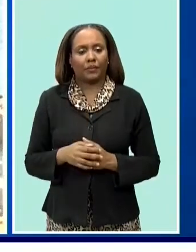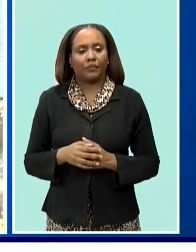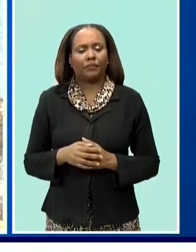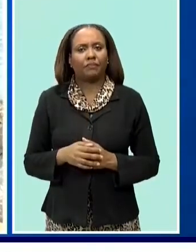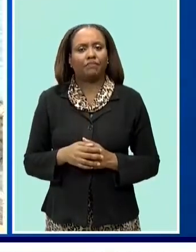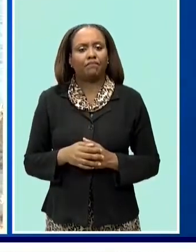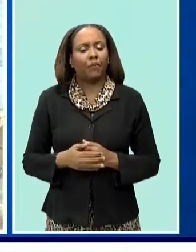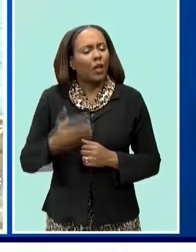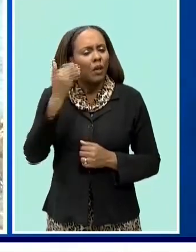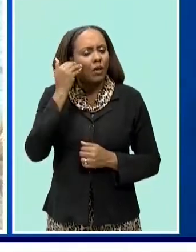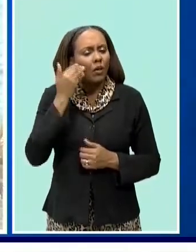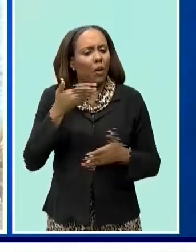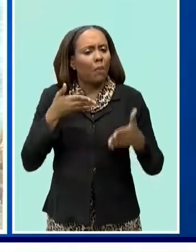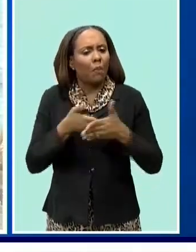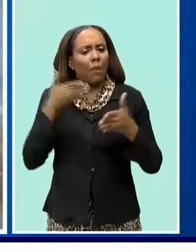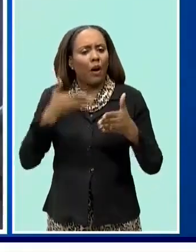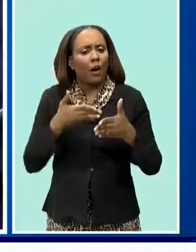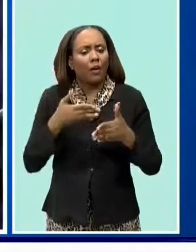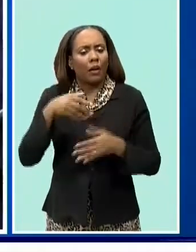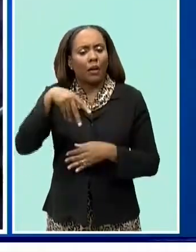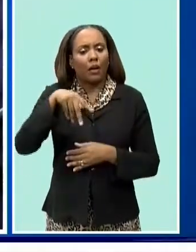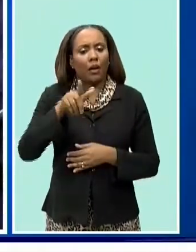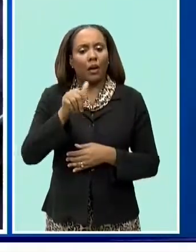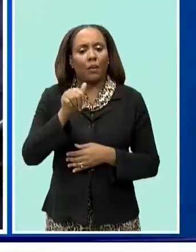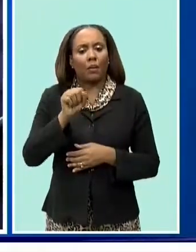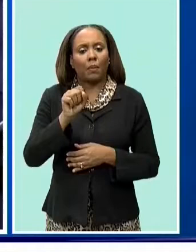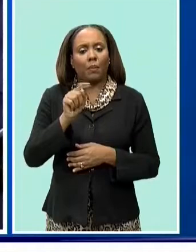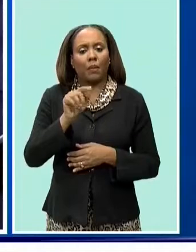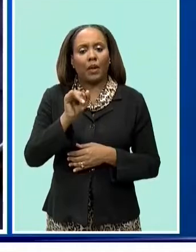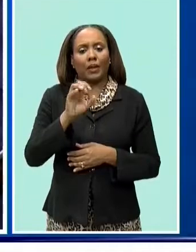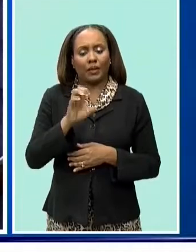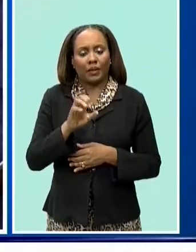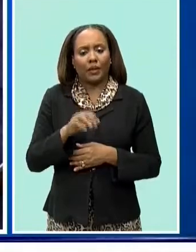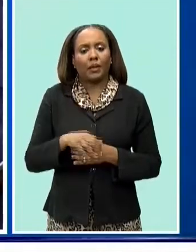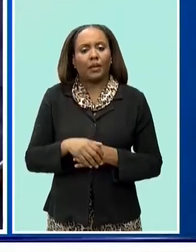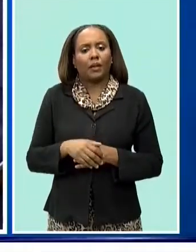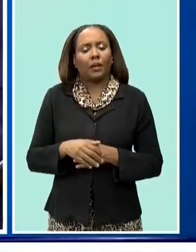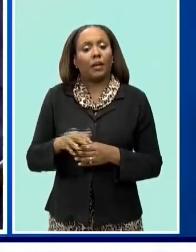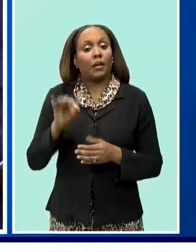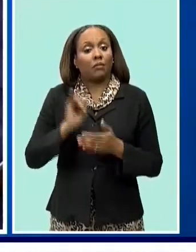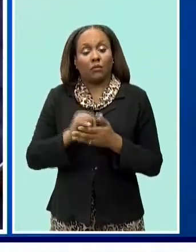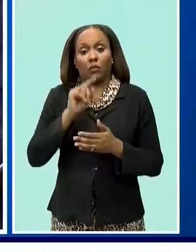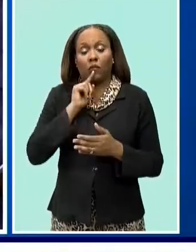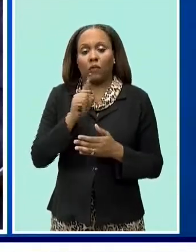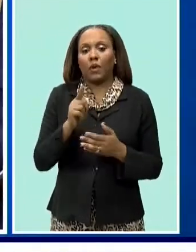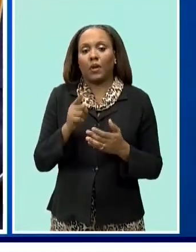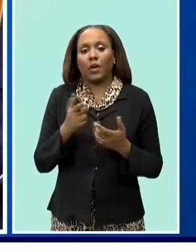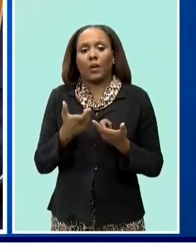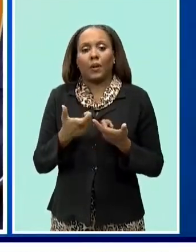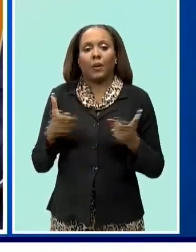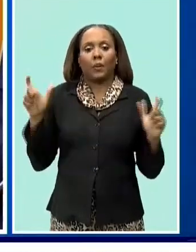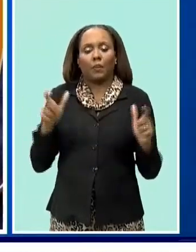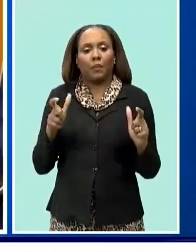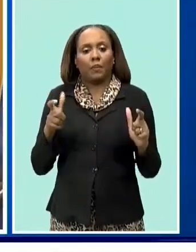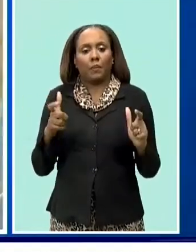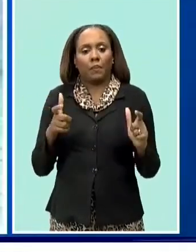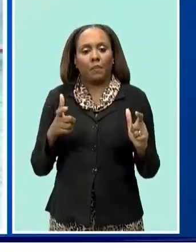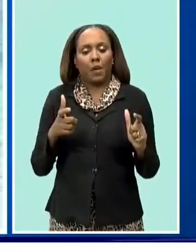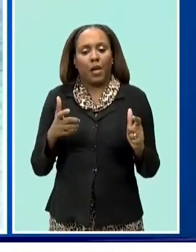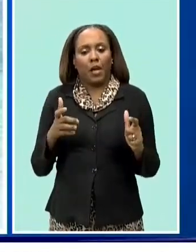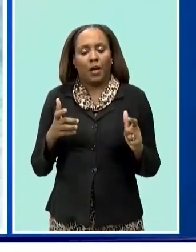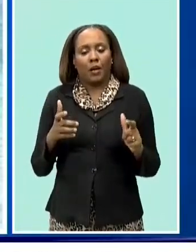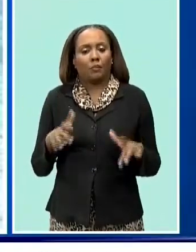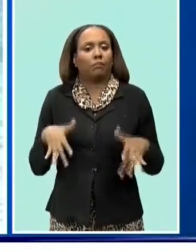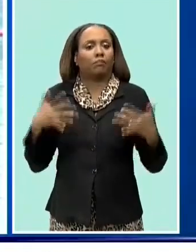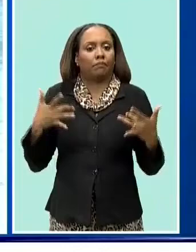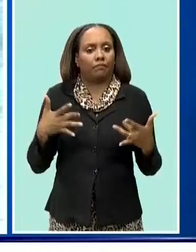identification of new marine protected areas are two of the initiatives introduced by the Ministry of Maritime Affairs and the Blue Economy to